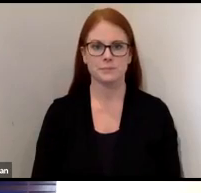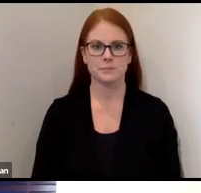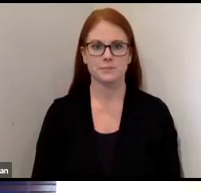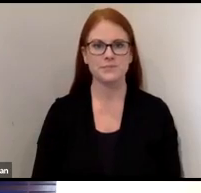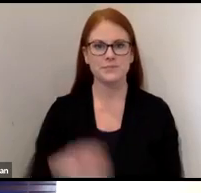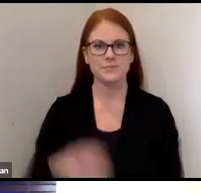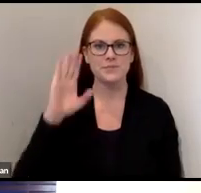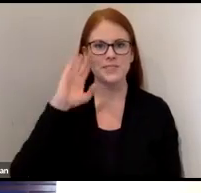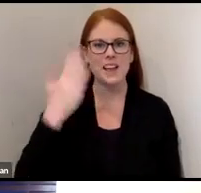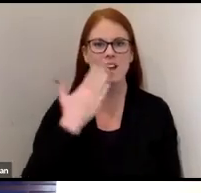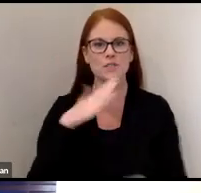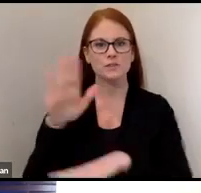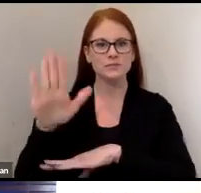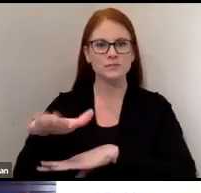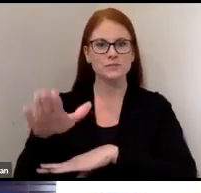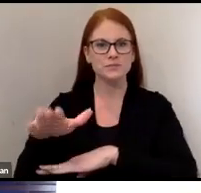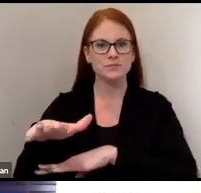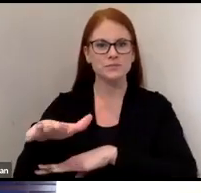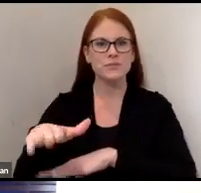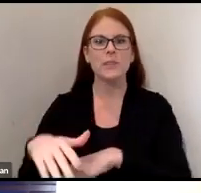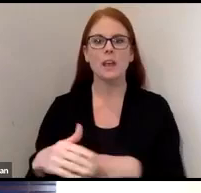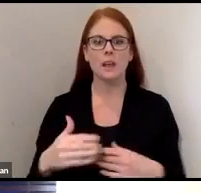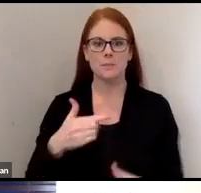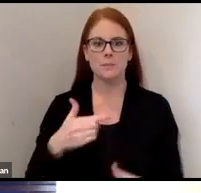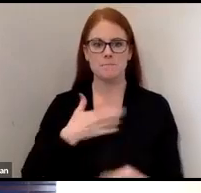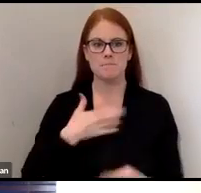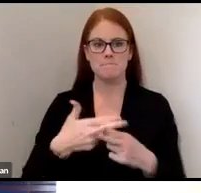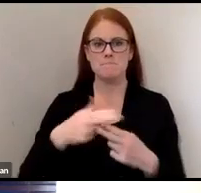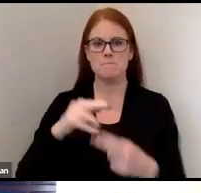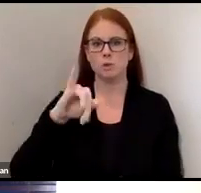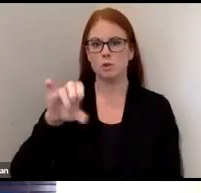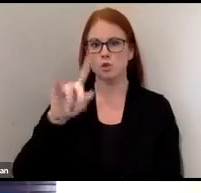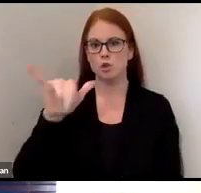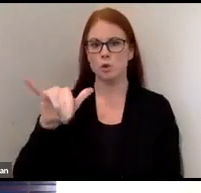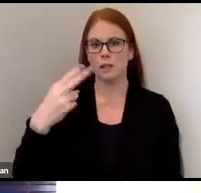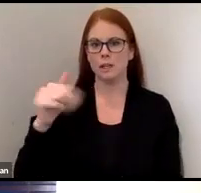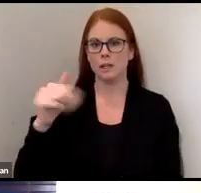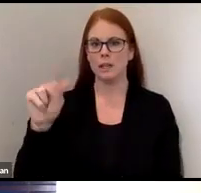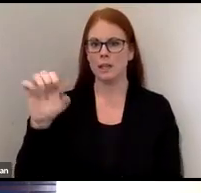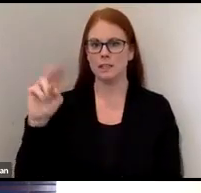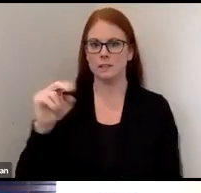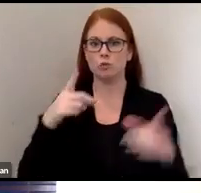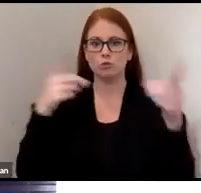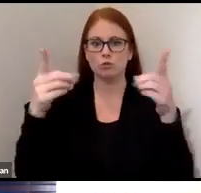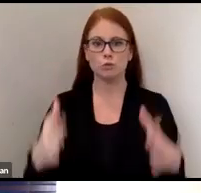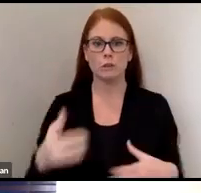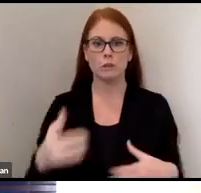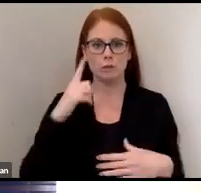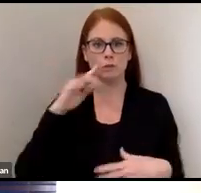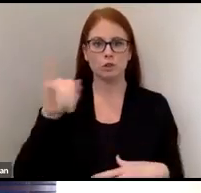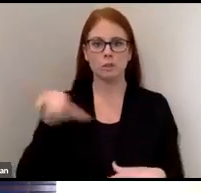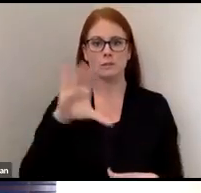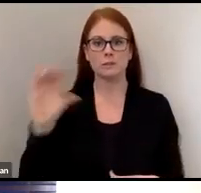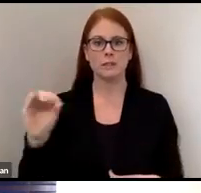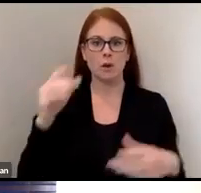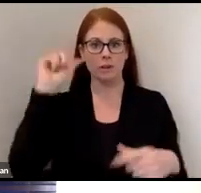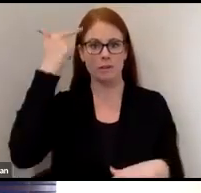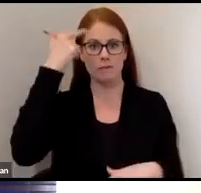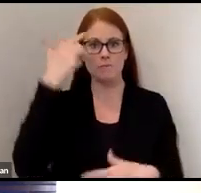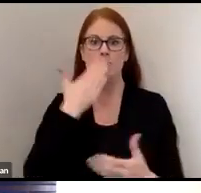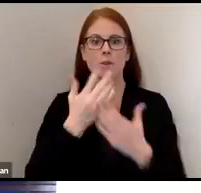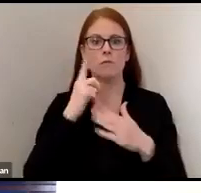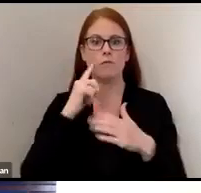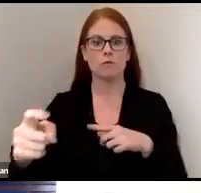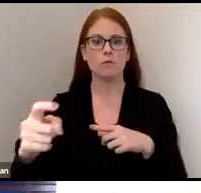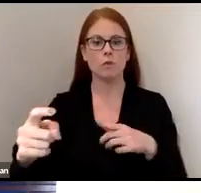Hi, good afternoon, everybody. I'm Jody Hansen, Director of Public Affairs and Communication for Johnson County Government. Thank you for joining us